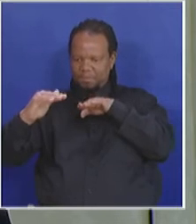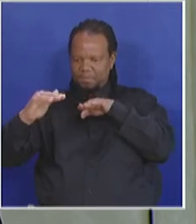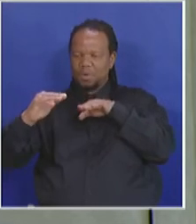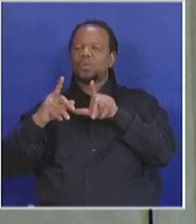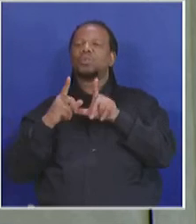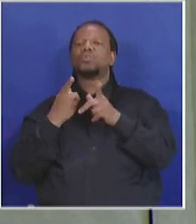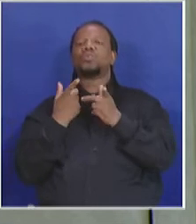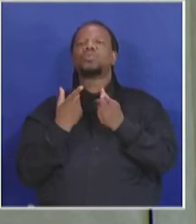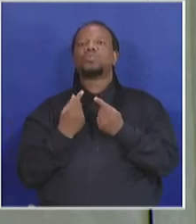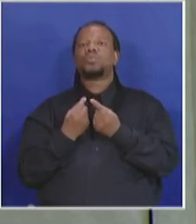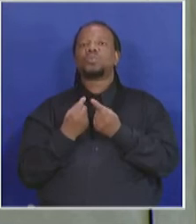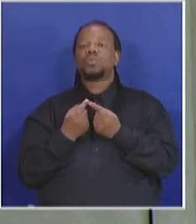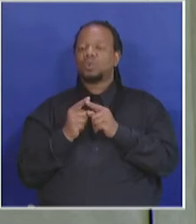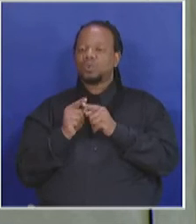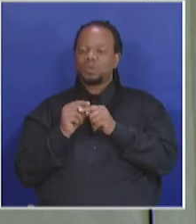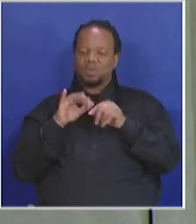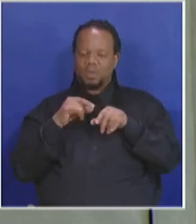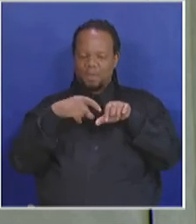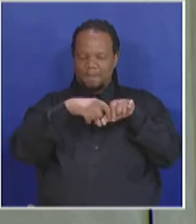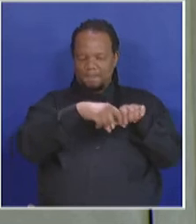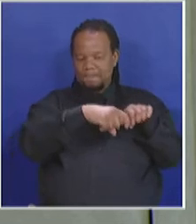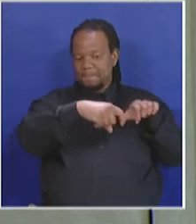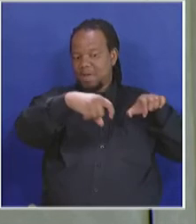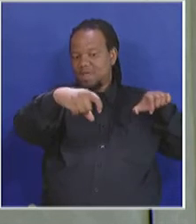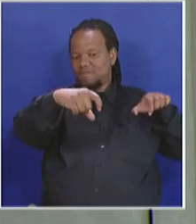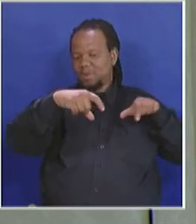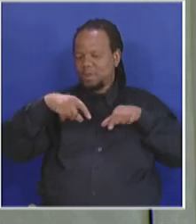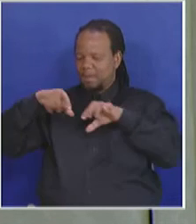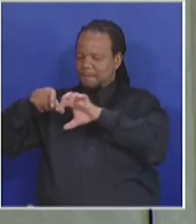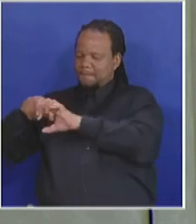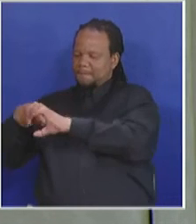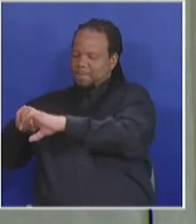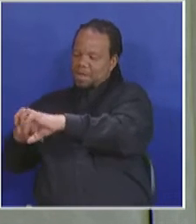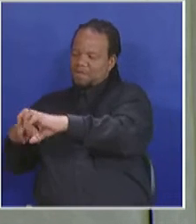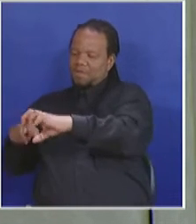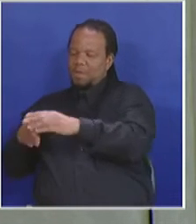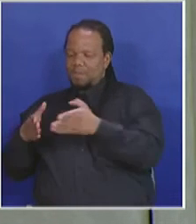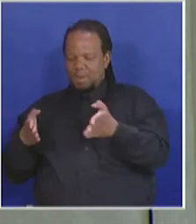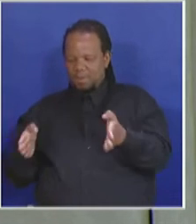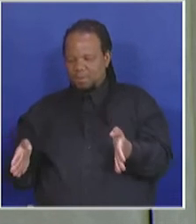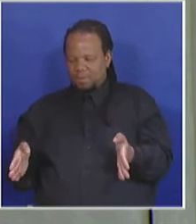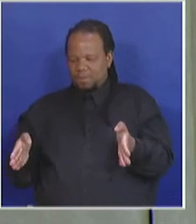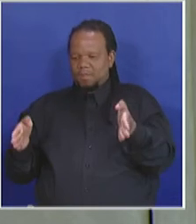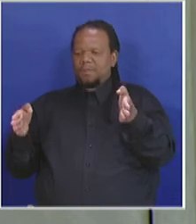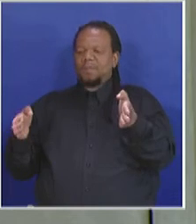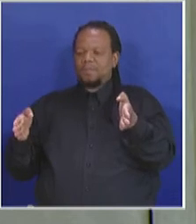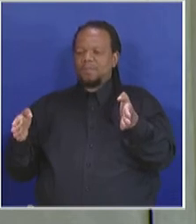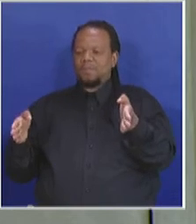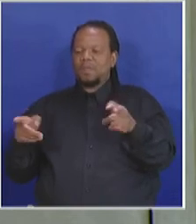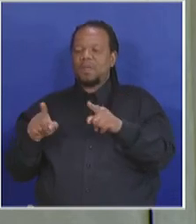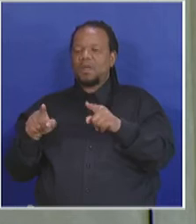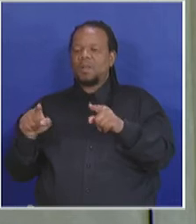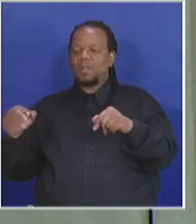is rehabilitating the pavement by strengthening the extra layer there, upgrading the